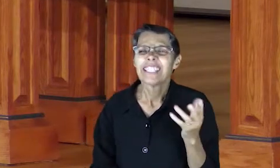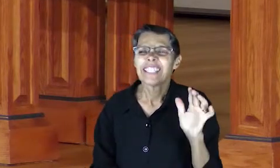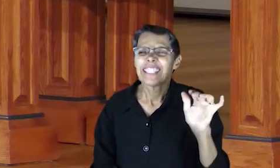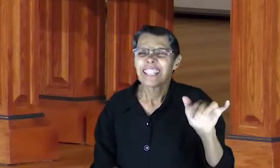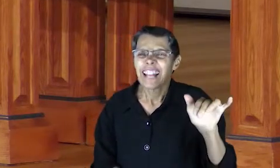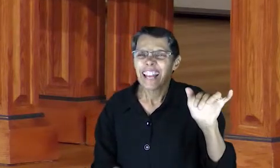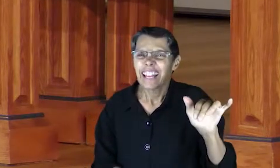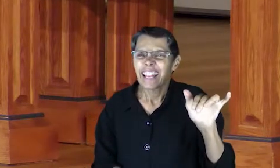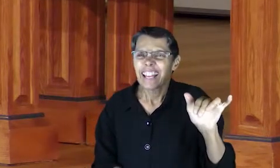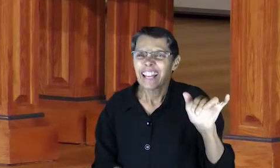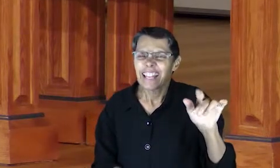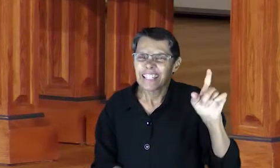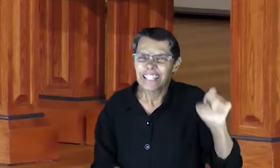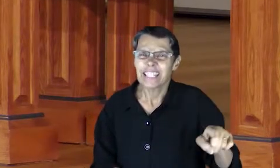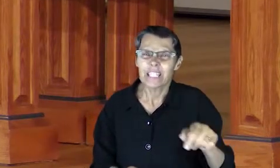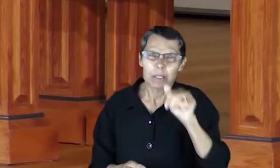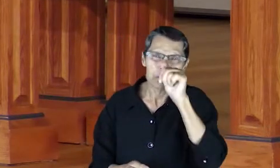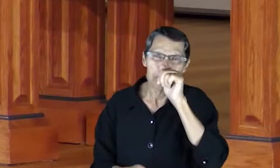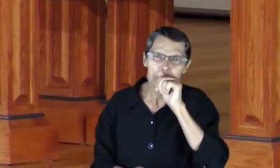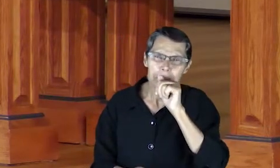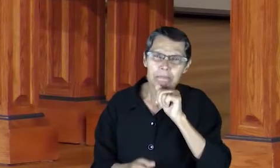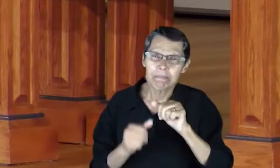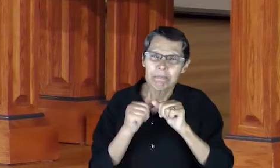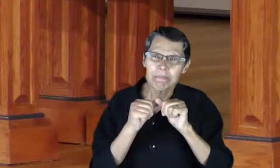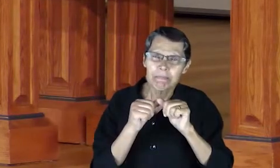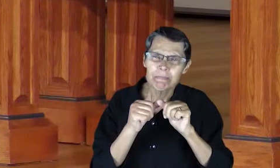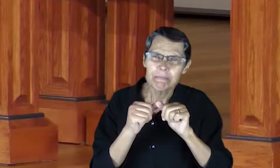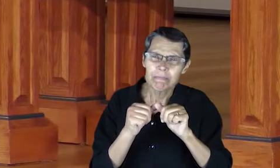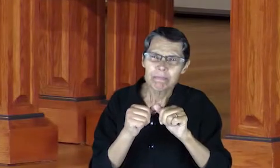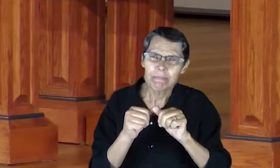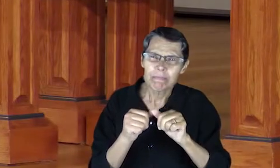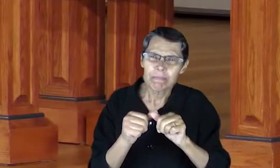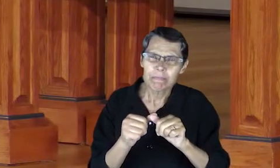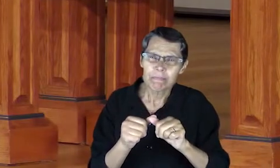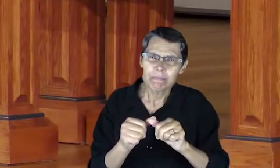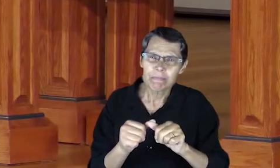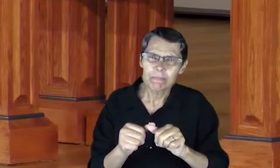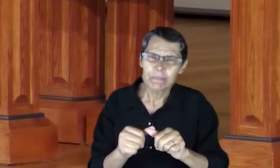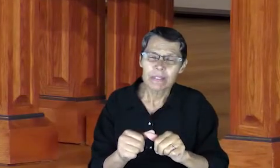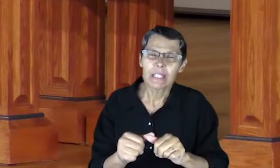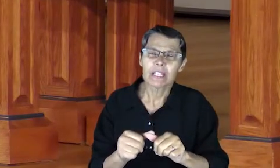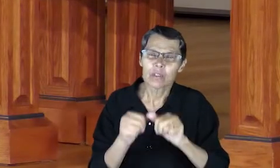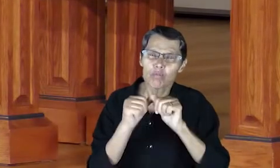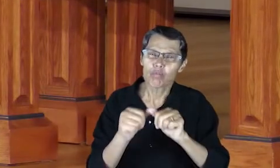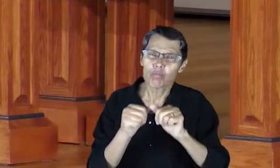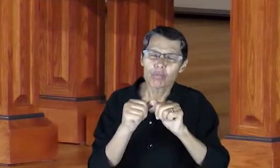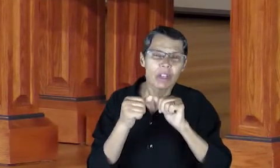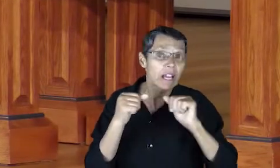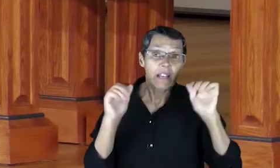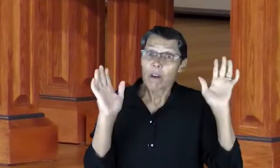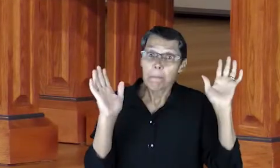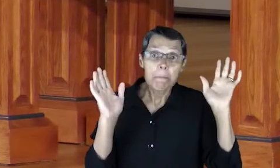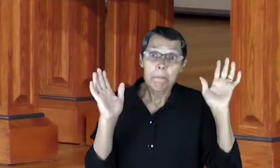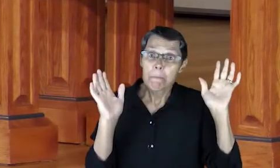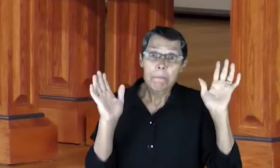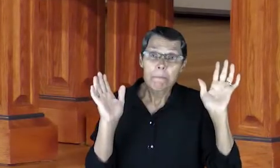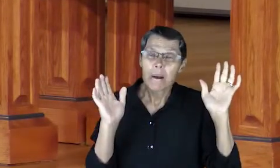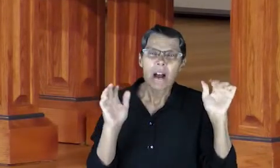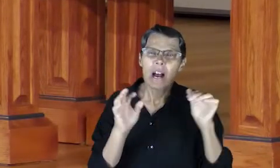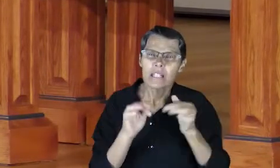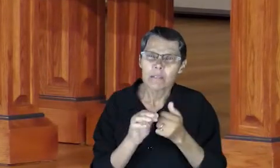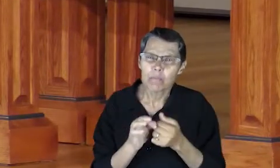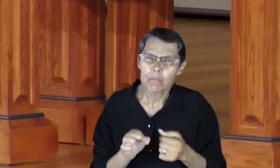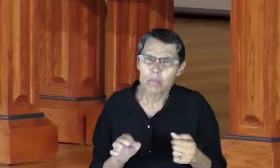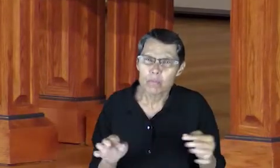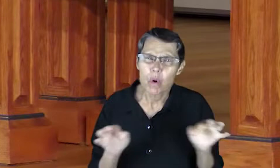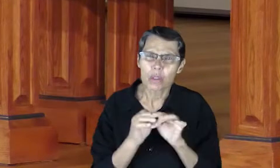What is that need to endure, that desire to persevere, that willingness not to give up on those things which